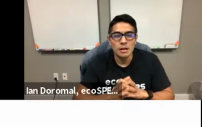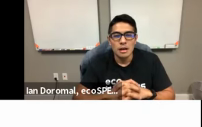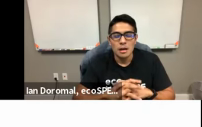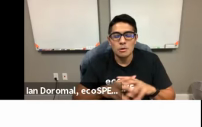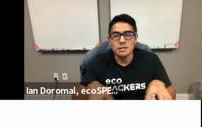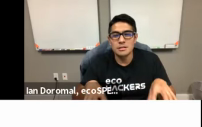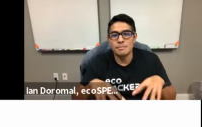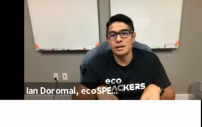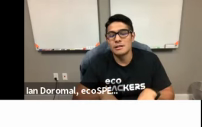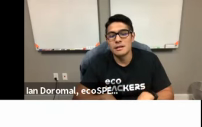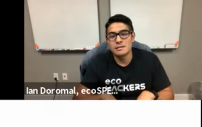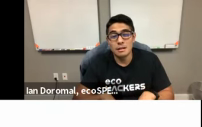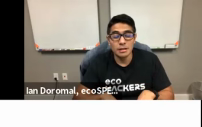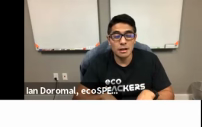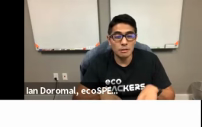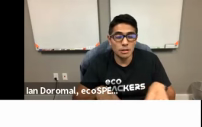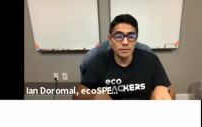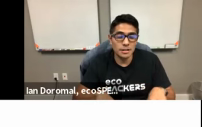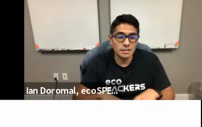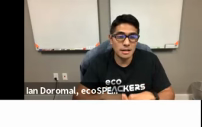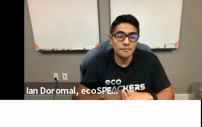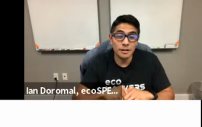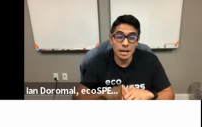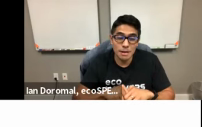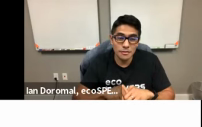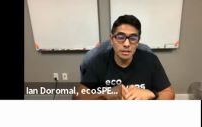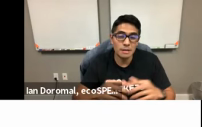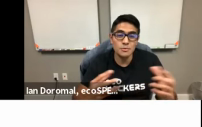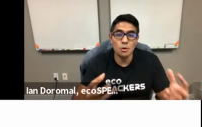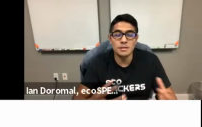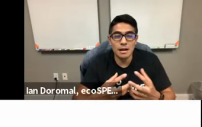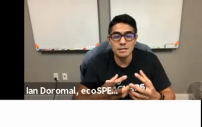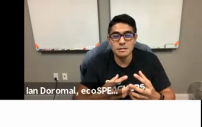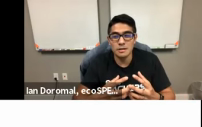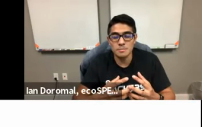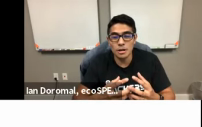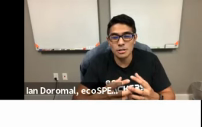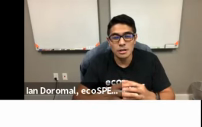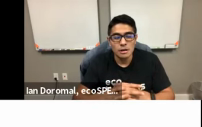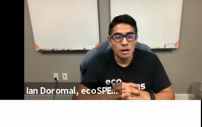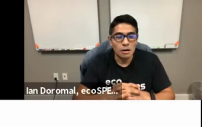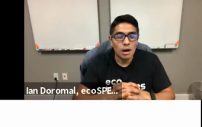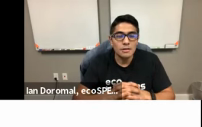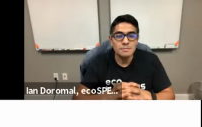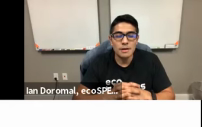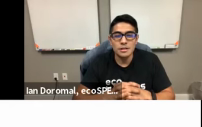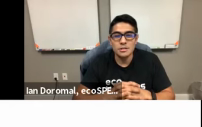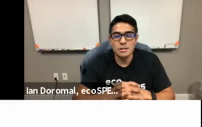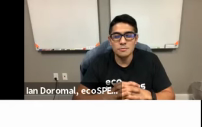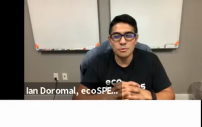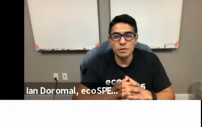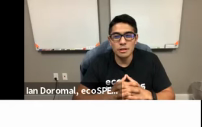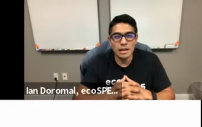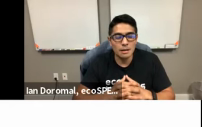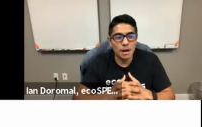deployment. And once it's embedded into that sediment layer, you leave it, it's a set and forget method and absorbs toxins like a sponge. Why this method